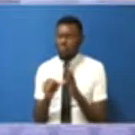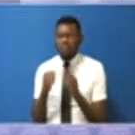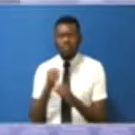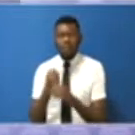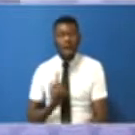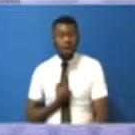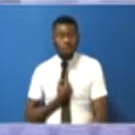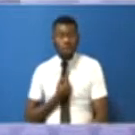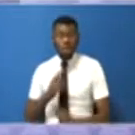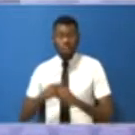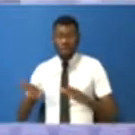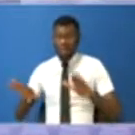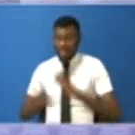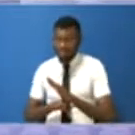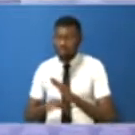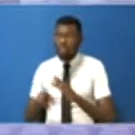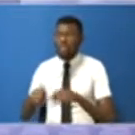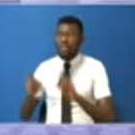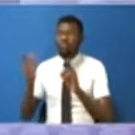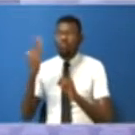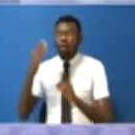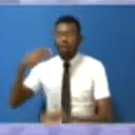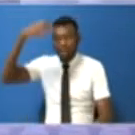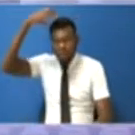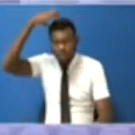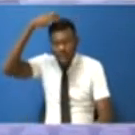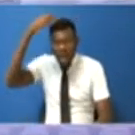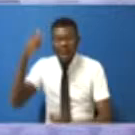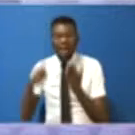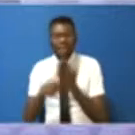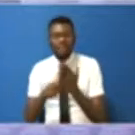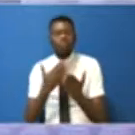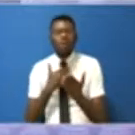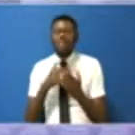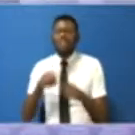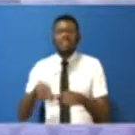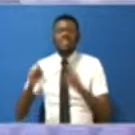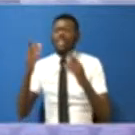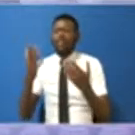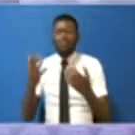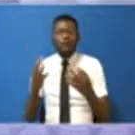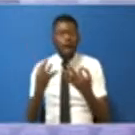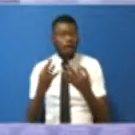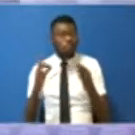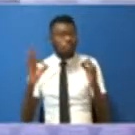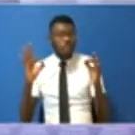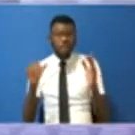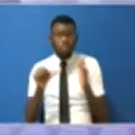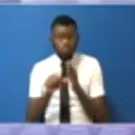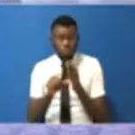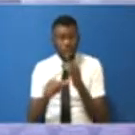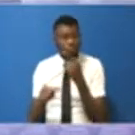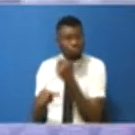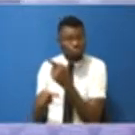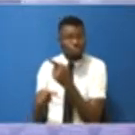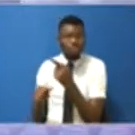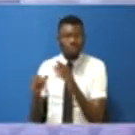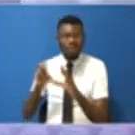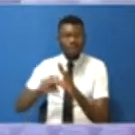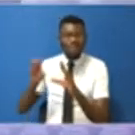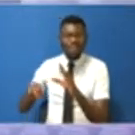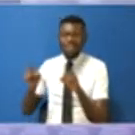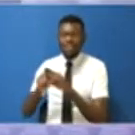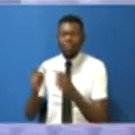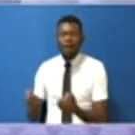no deputy and that's why he'd bring the guru's name whoever's name he knew he was untouchable so it was a consequence of him and then again understand the